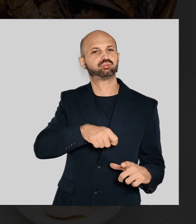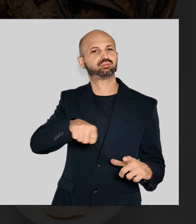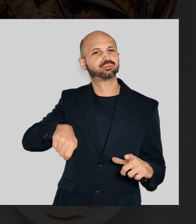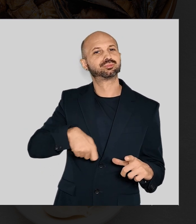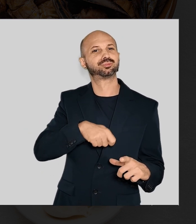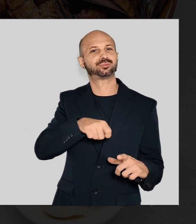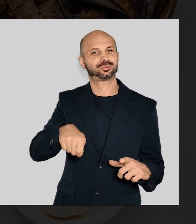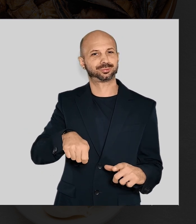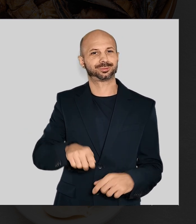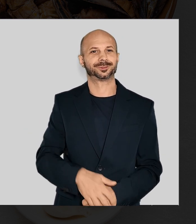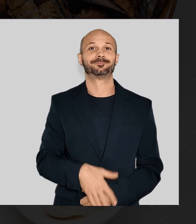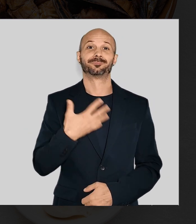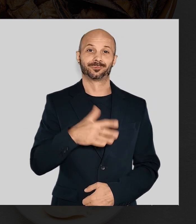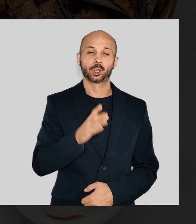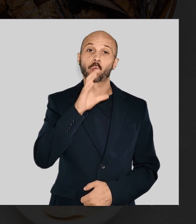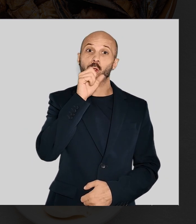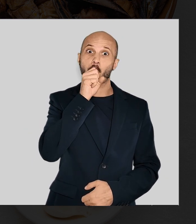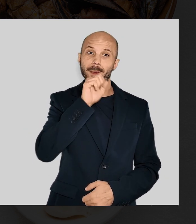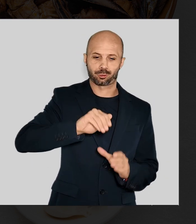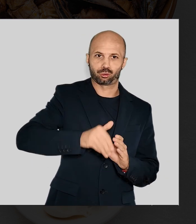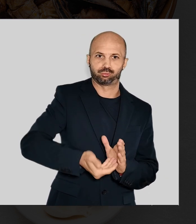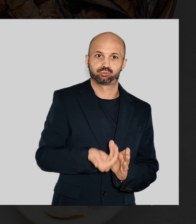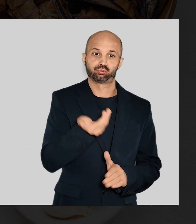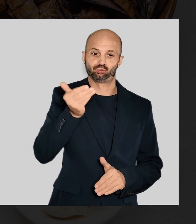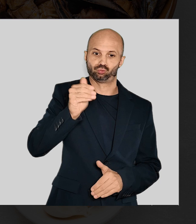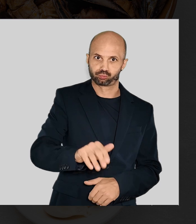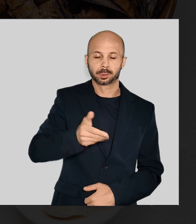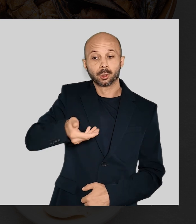Add the cuttlefish and cook for a few minutes more.